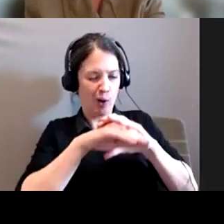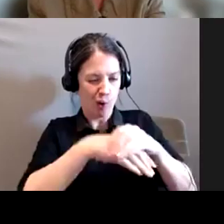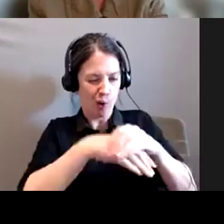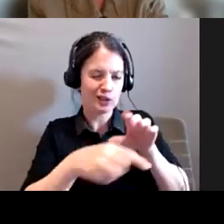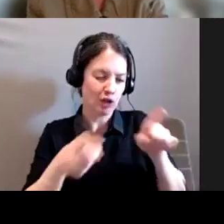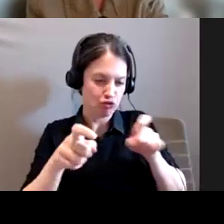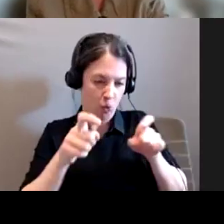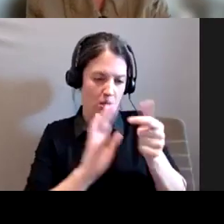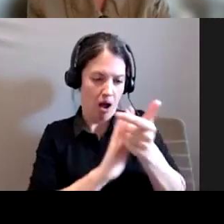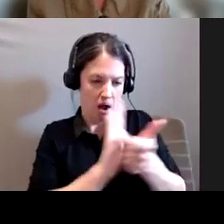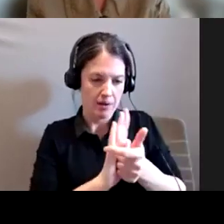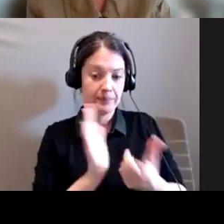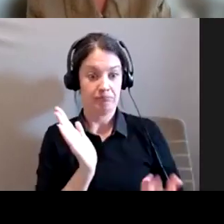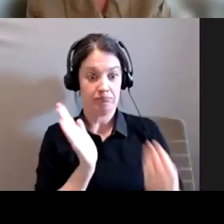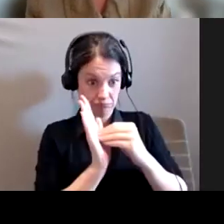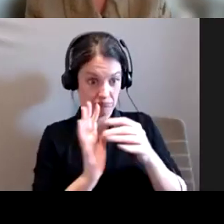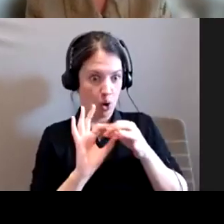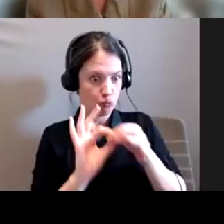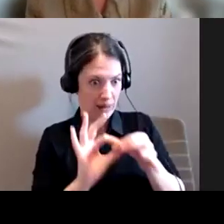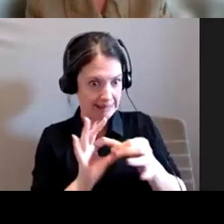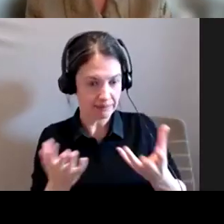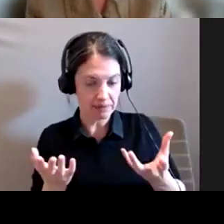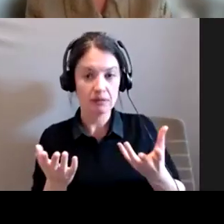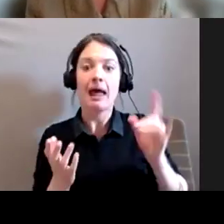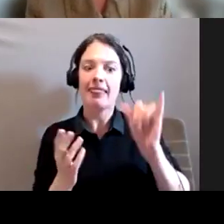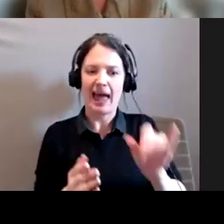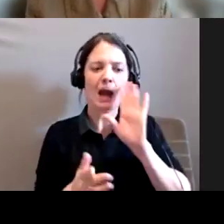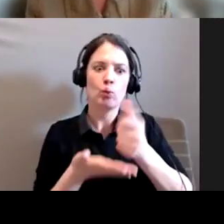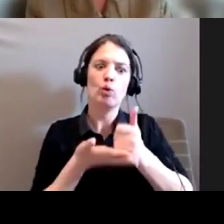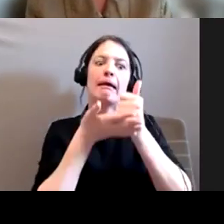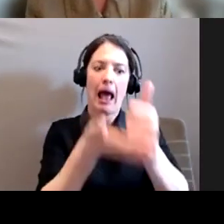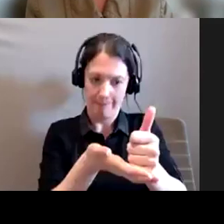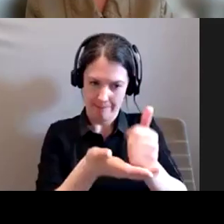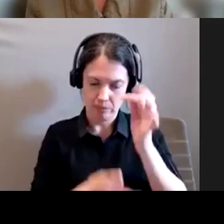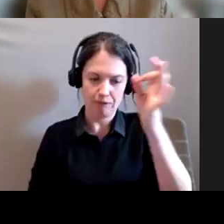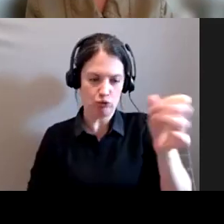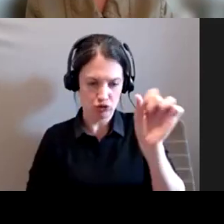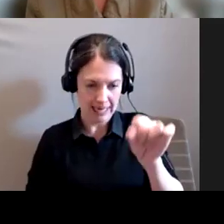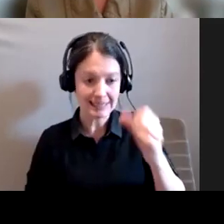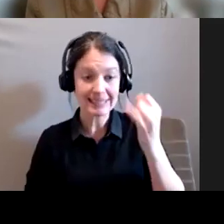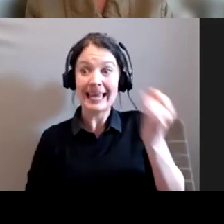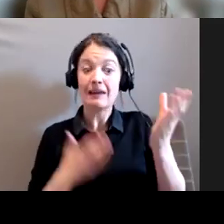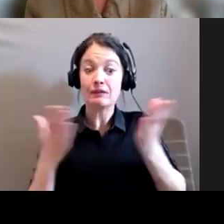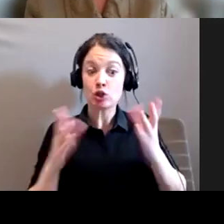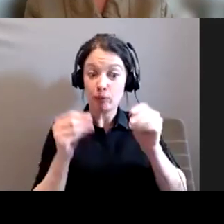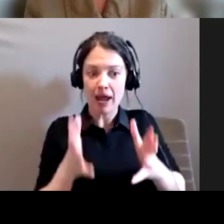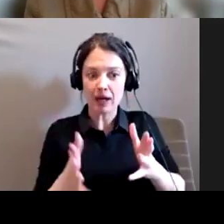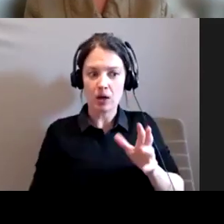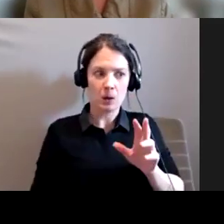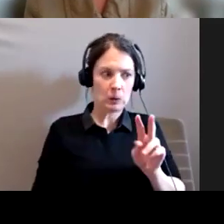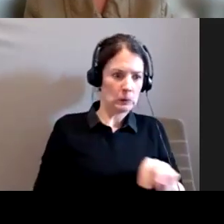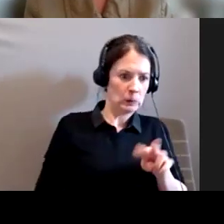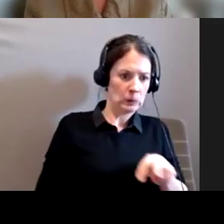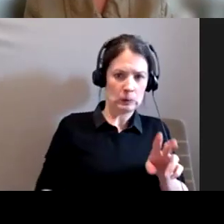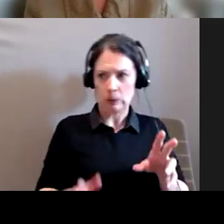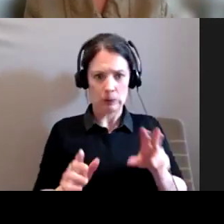that criminal aspect of things, that would make a difference from a frontline service provider perspective. Being